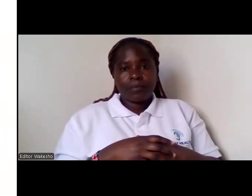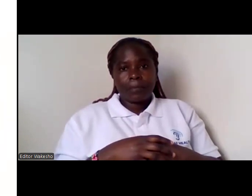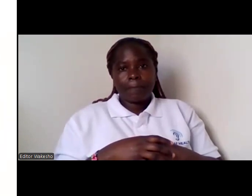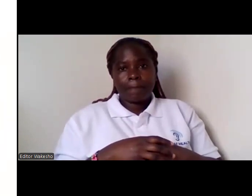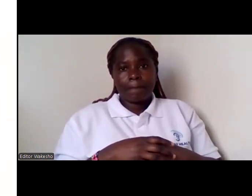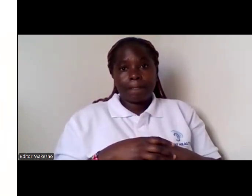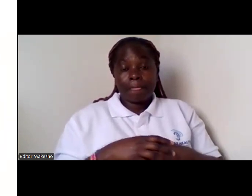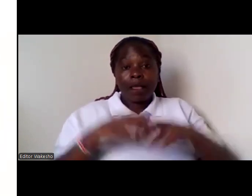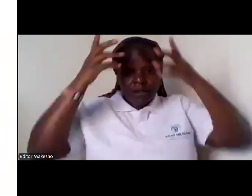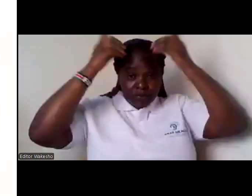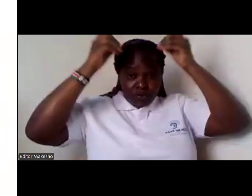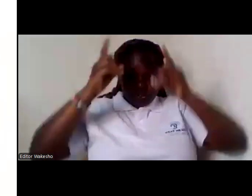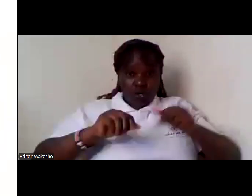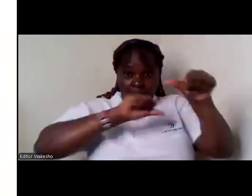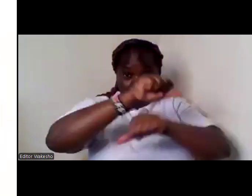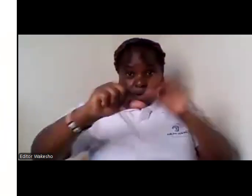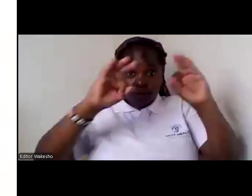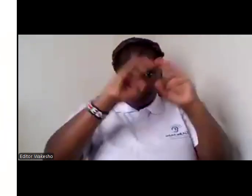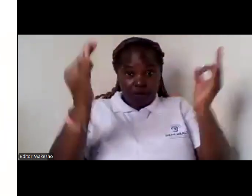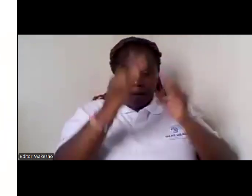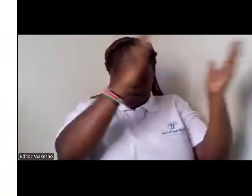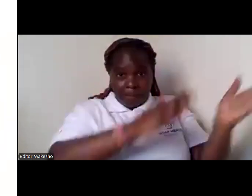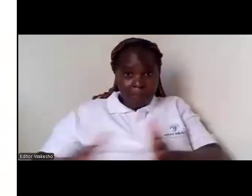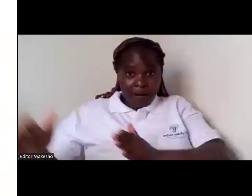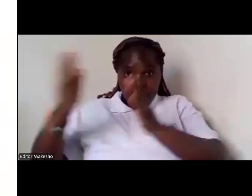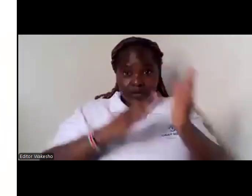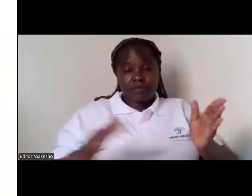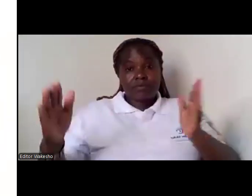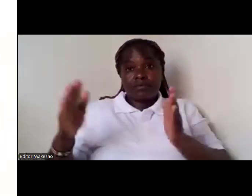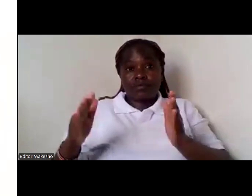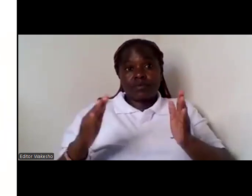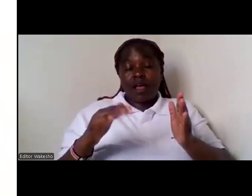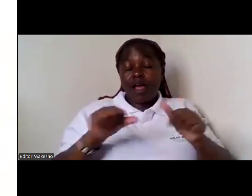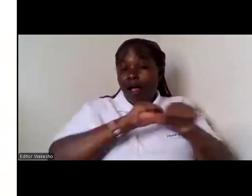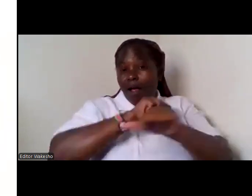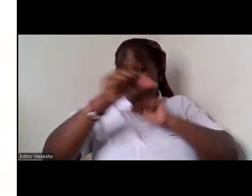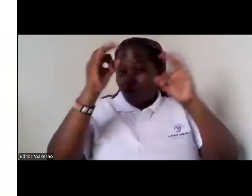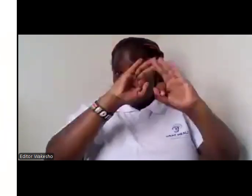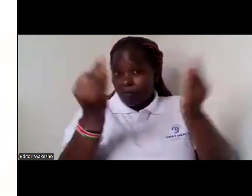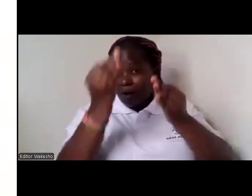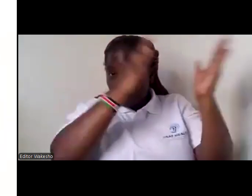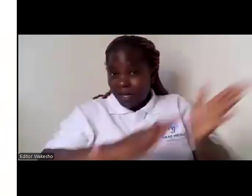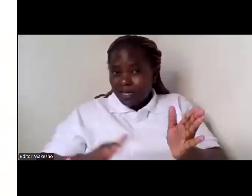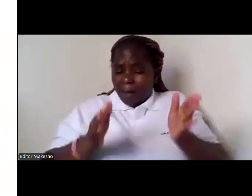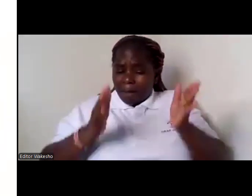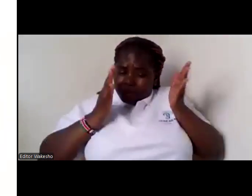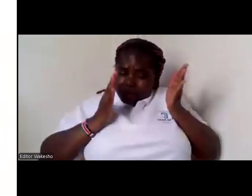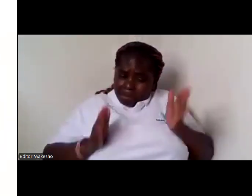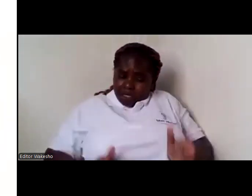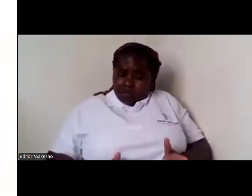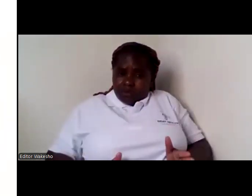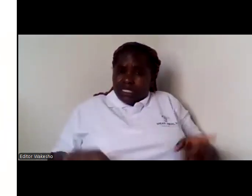the decision-making process when concerning fertility, it's a very deeply personal and a very sensitive issue.